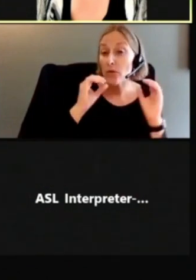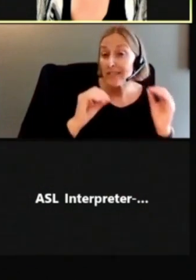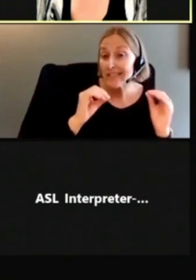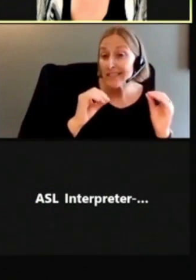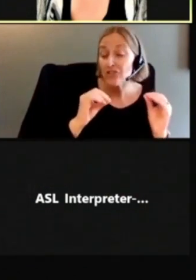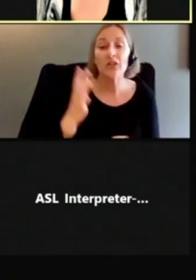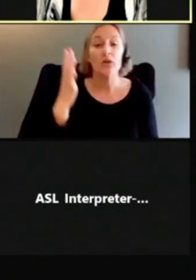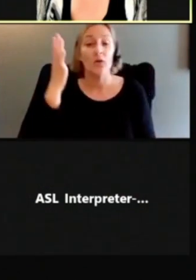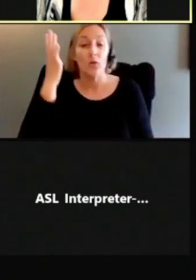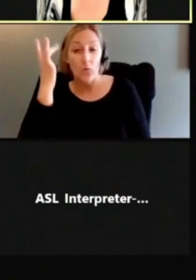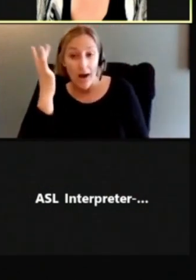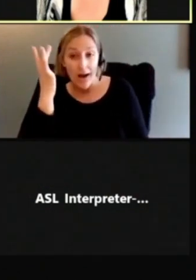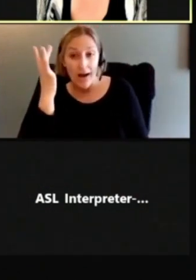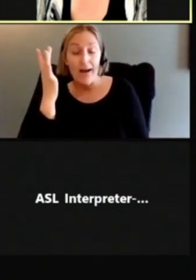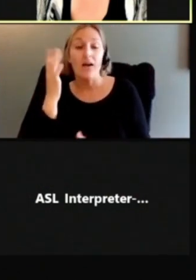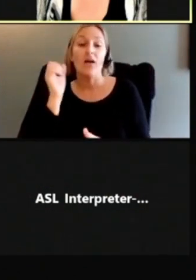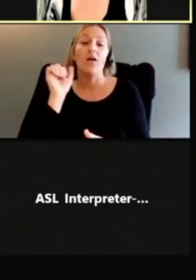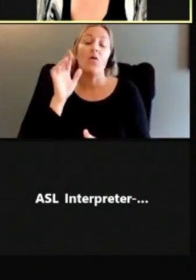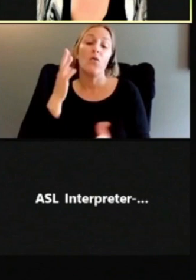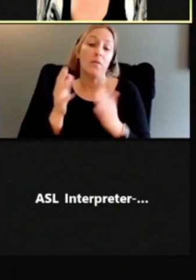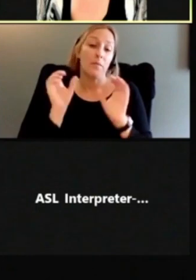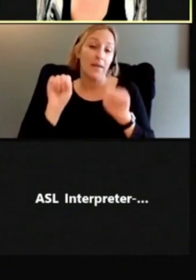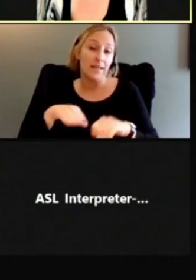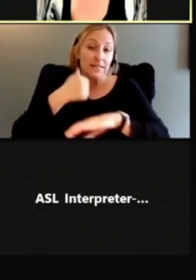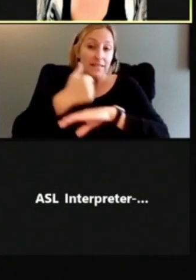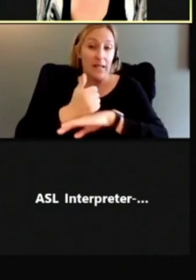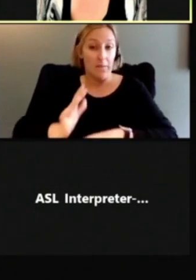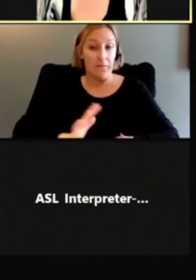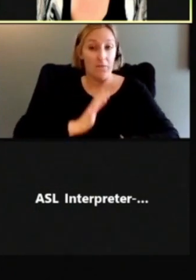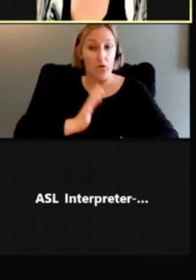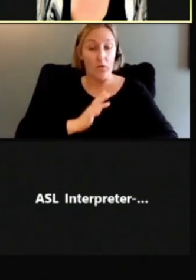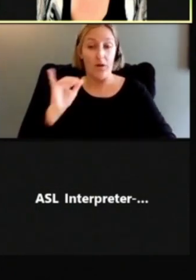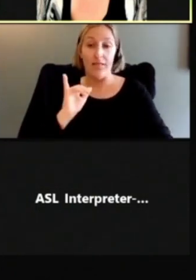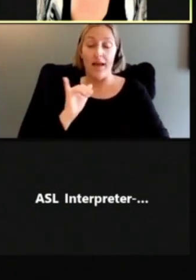form of learning goals or objectives.